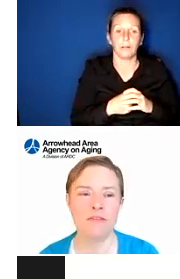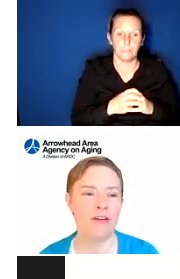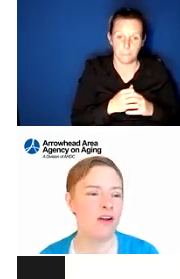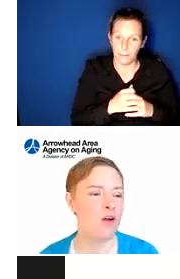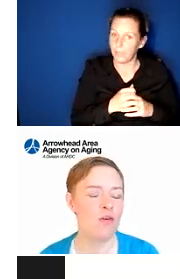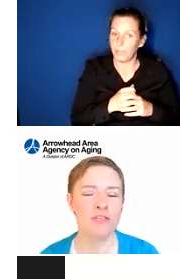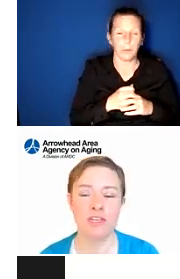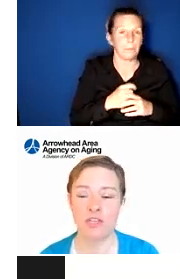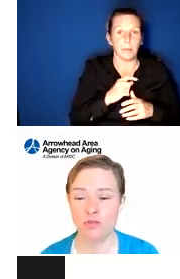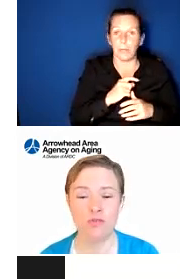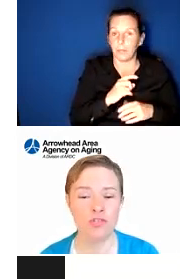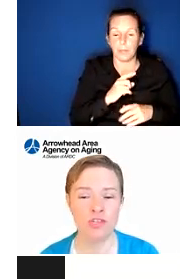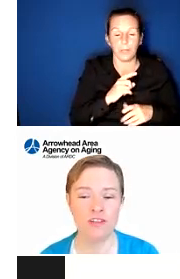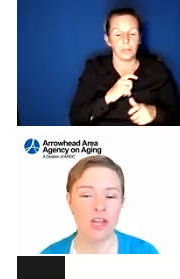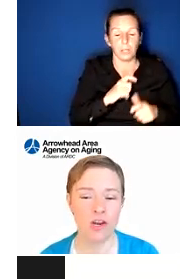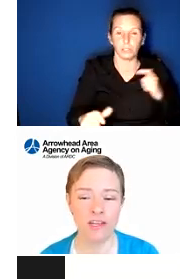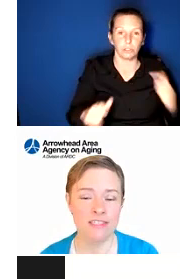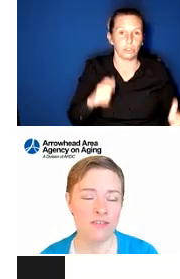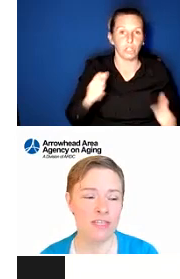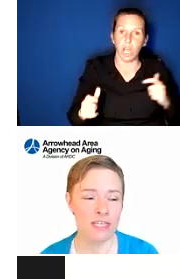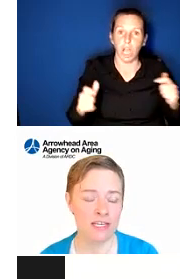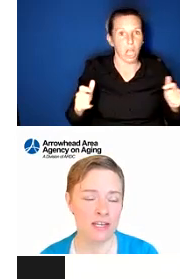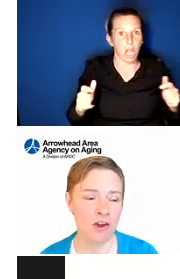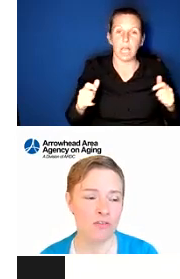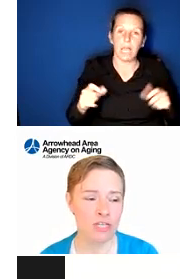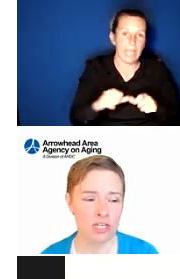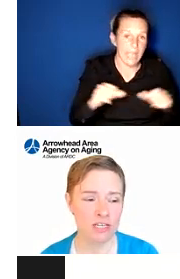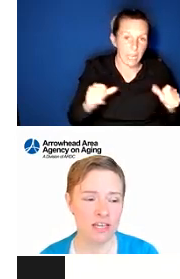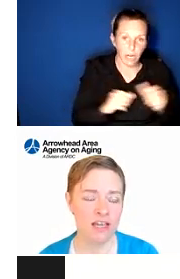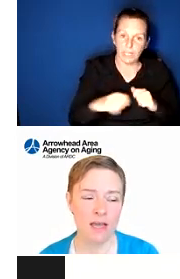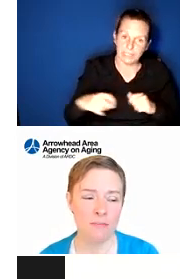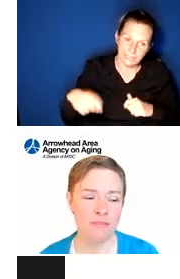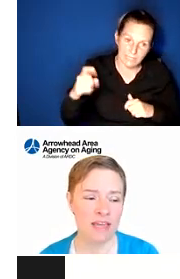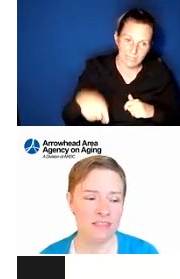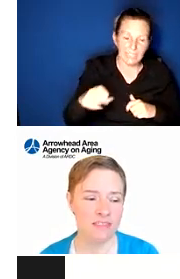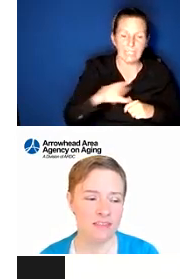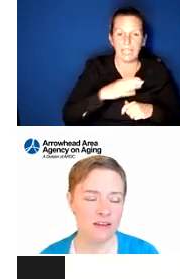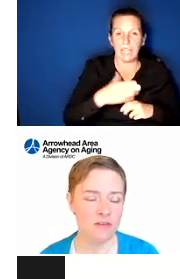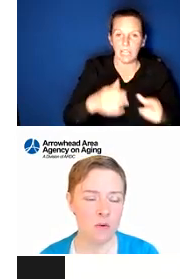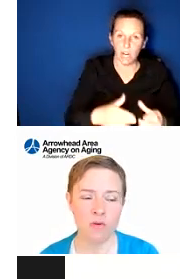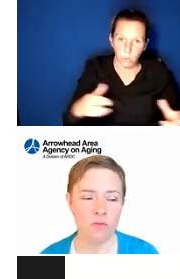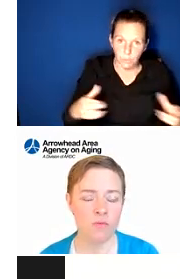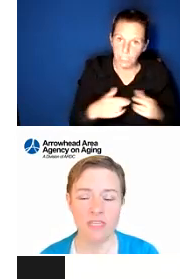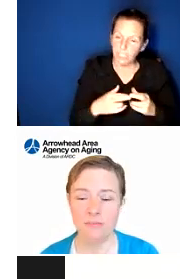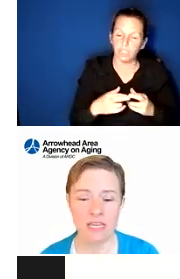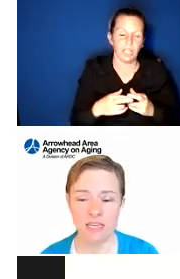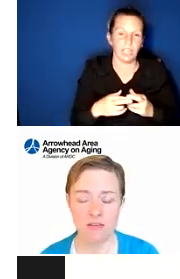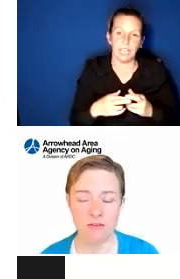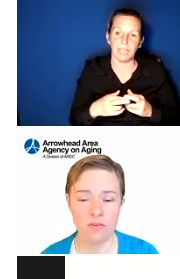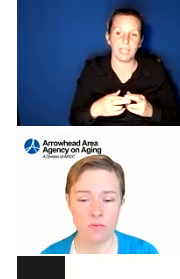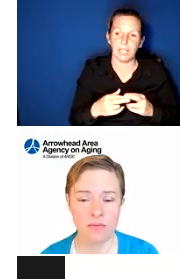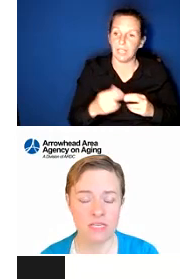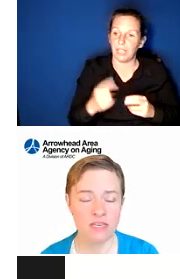drinking from the fire hose, huge areas of need in our region that we'll keep